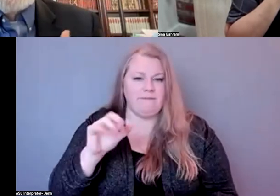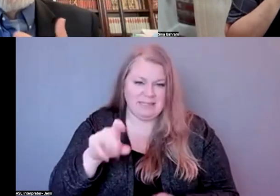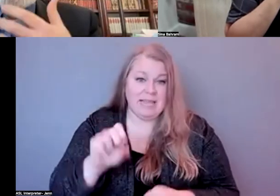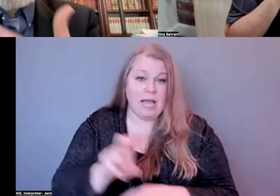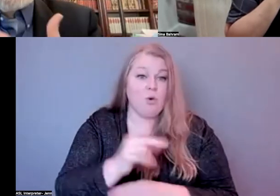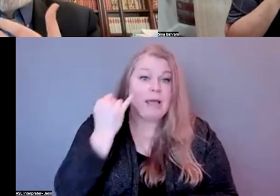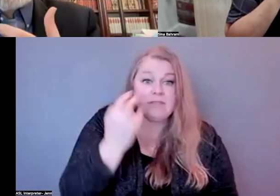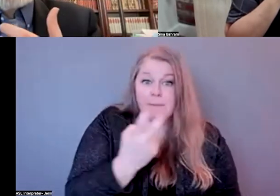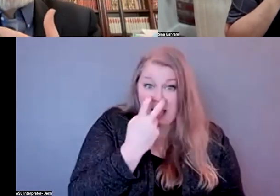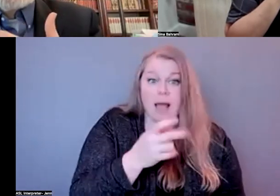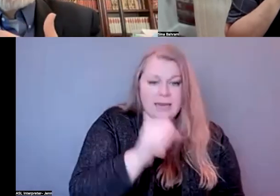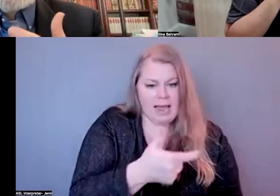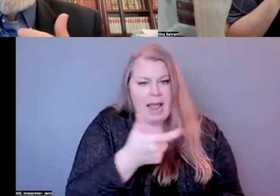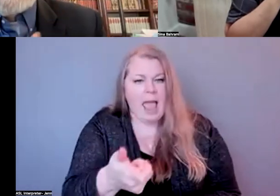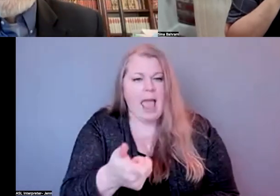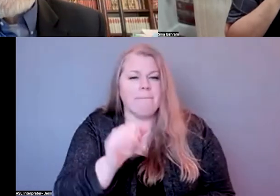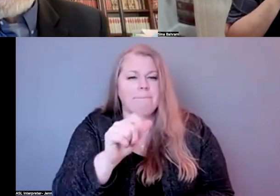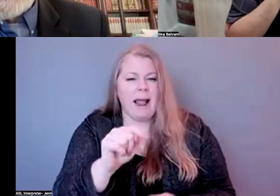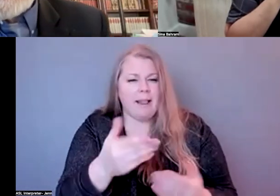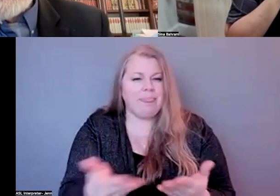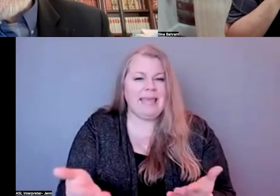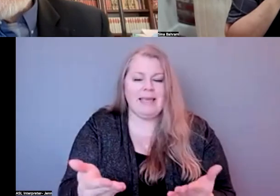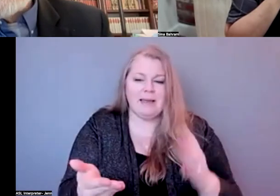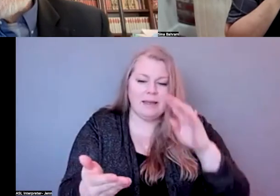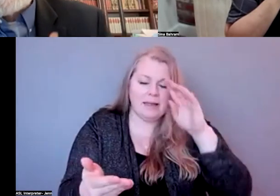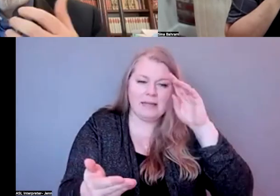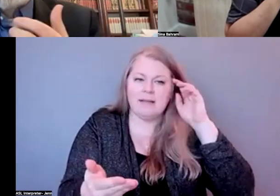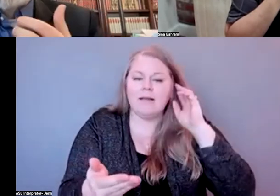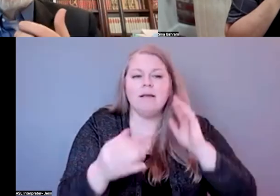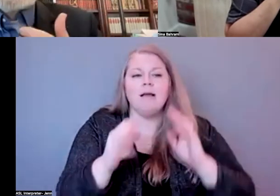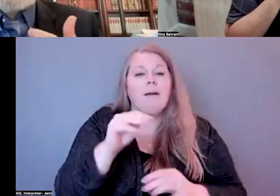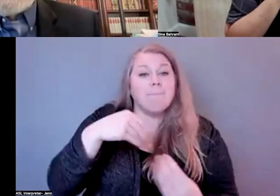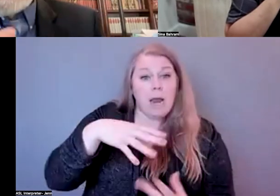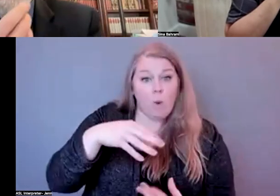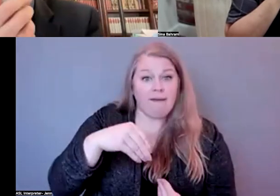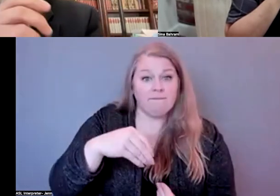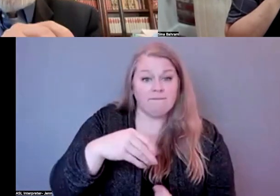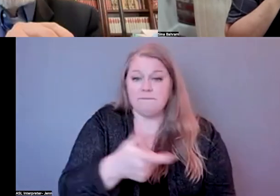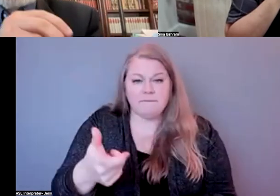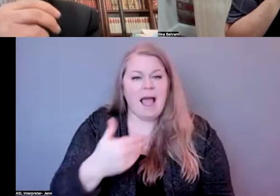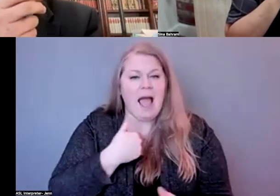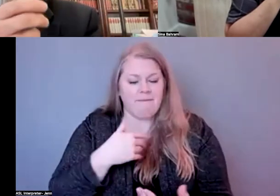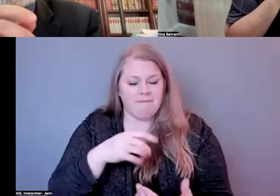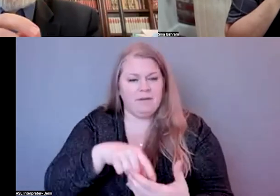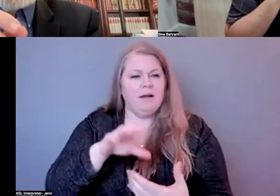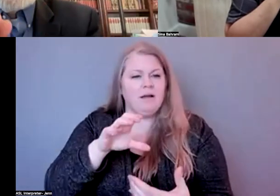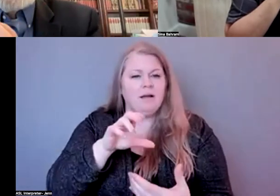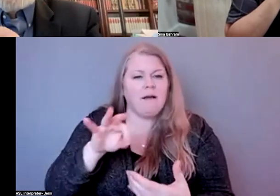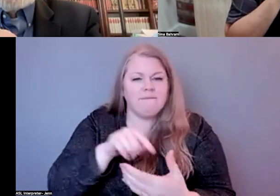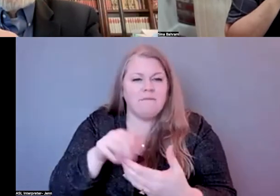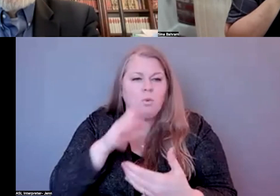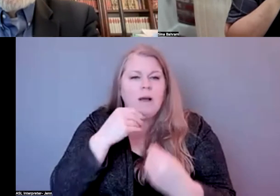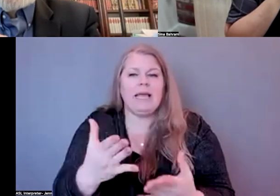blind, they can aim it at a thing, a microwave, and they have a little cuff, and it just gives a